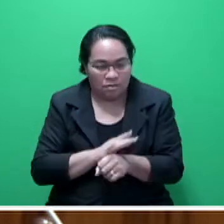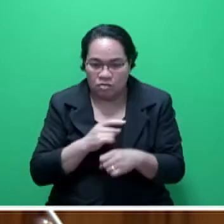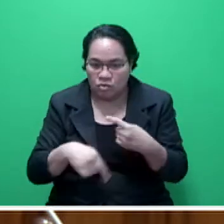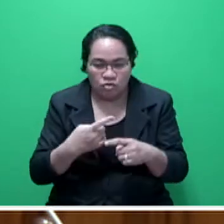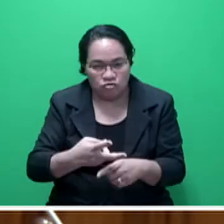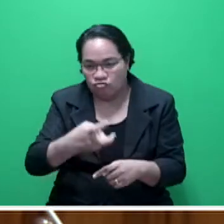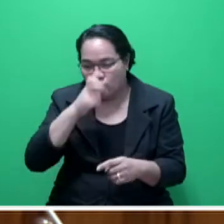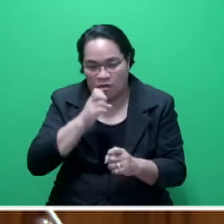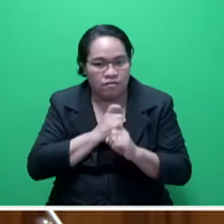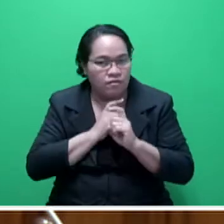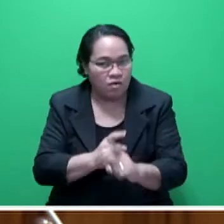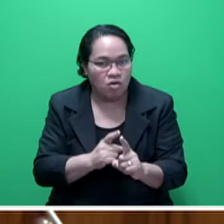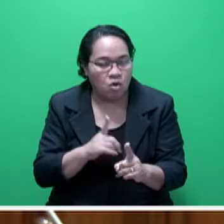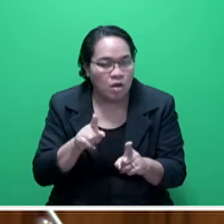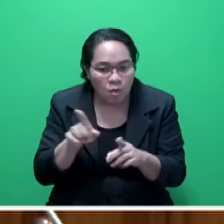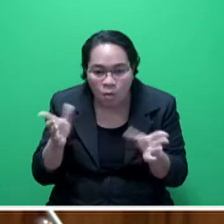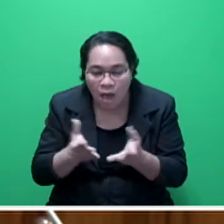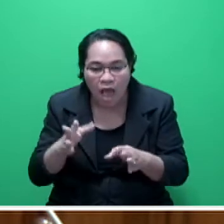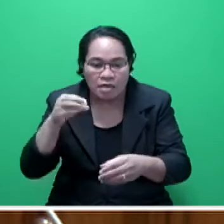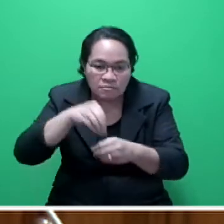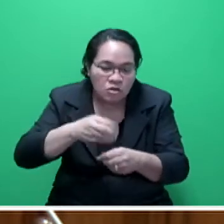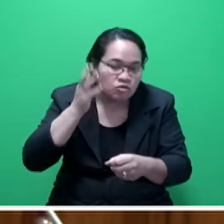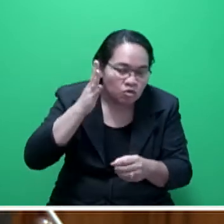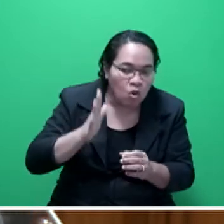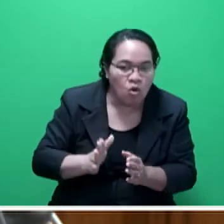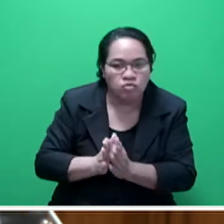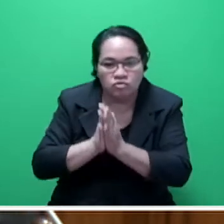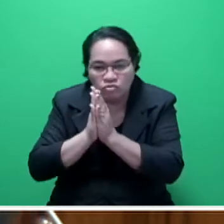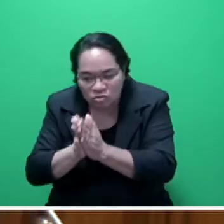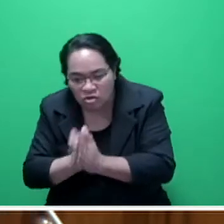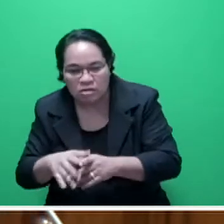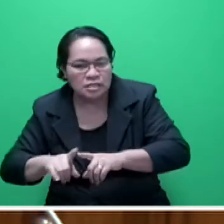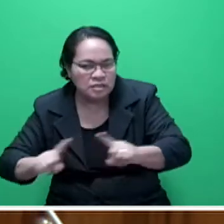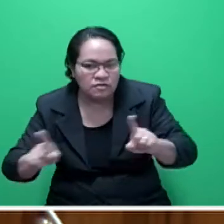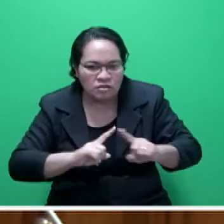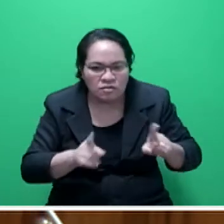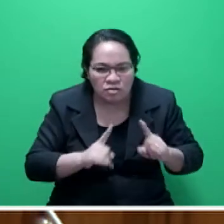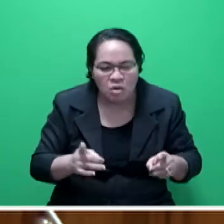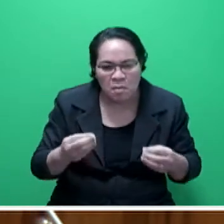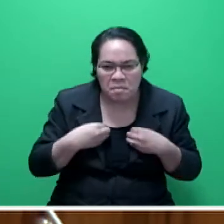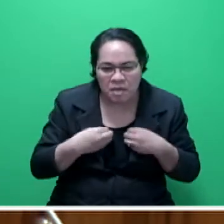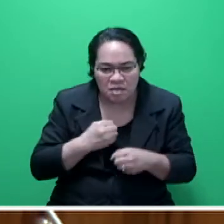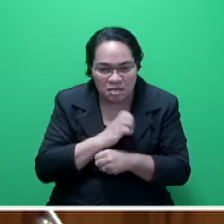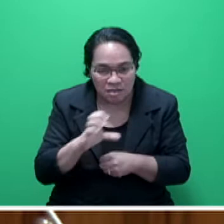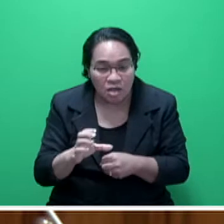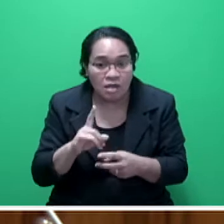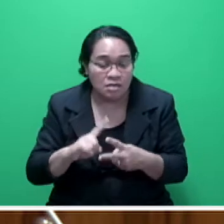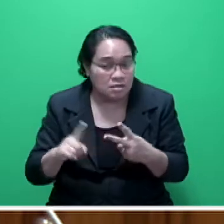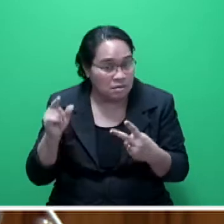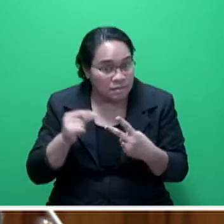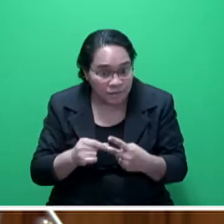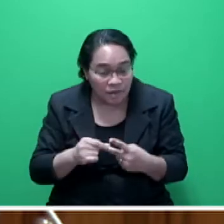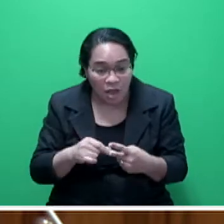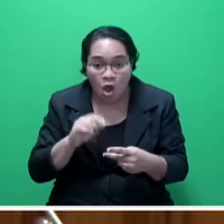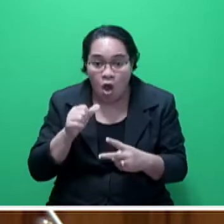businesses, in businesses, schools, houses of worship, and other areas. We also know the impacts of COVID-19 go beyond the health